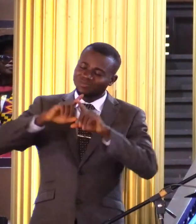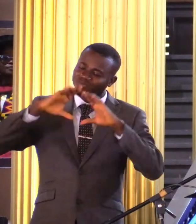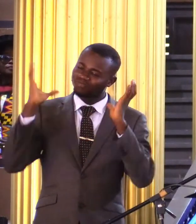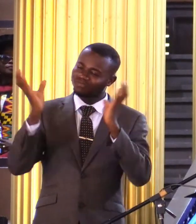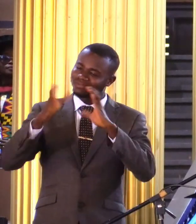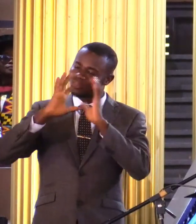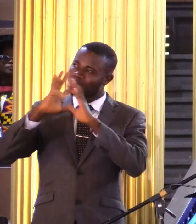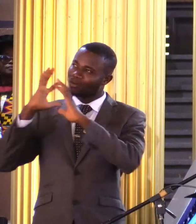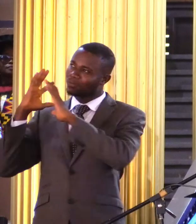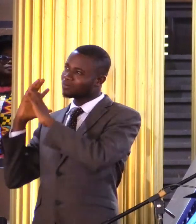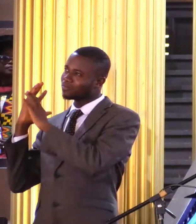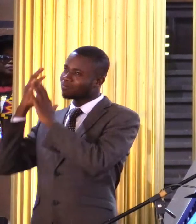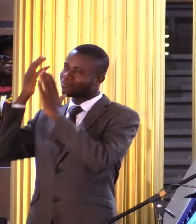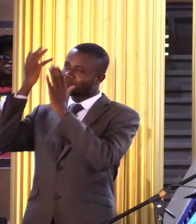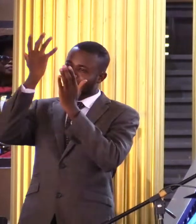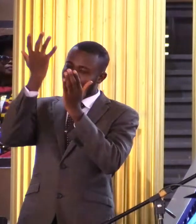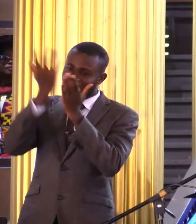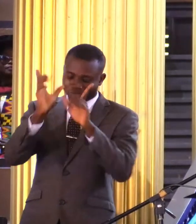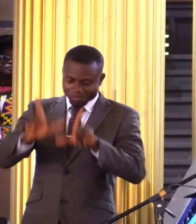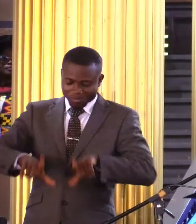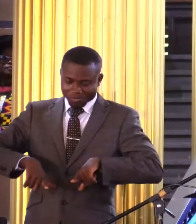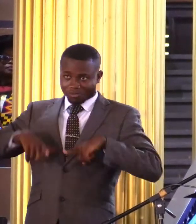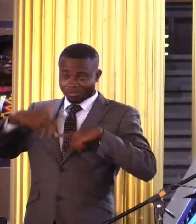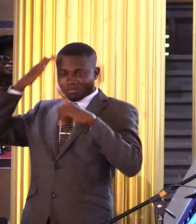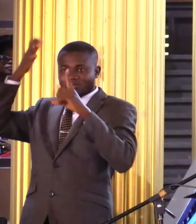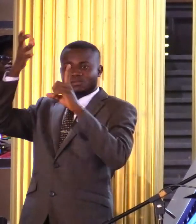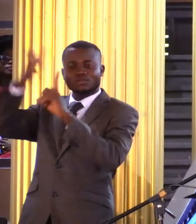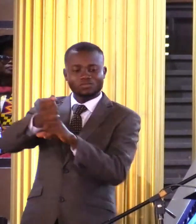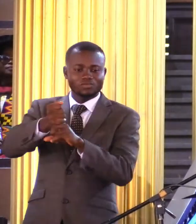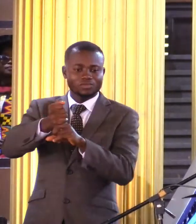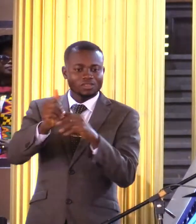milestone with their family and friends.